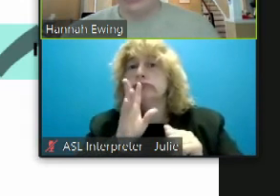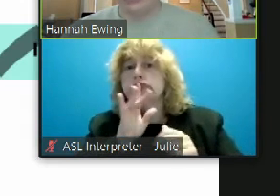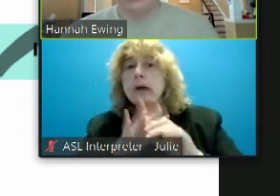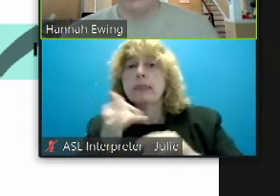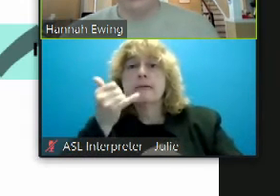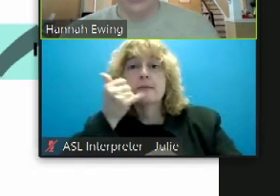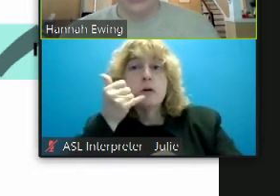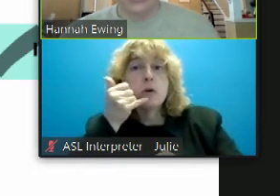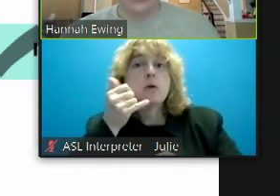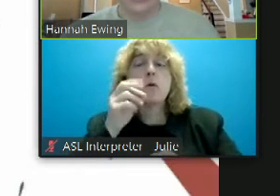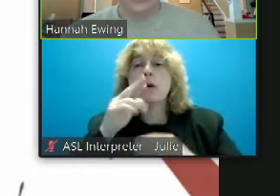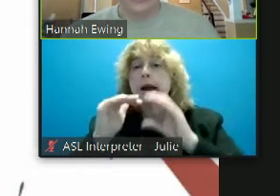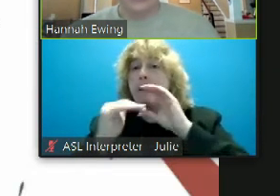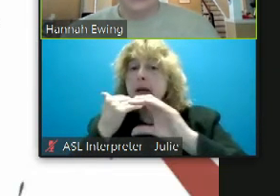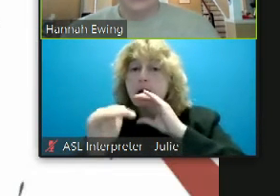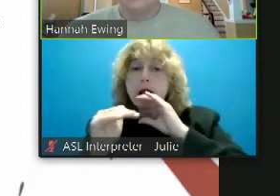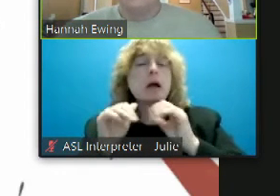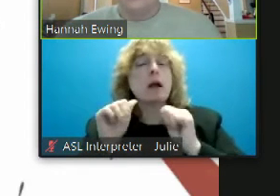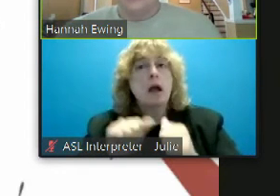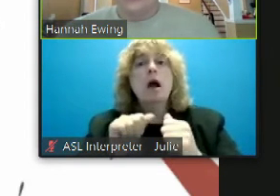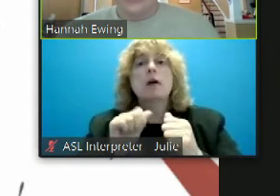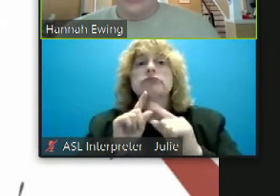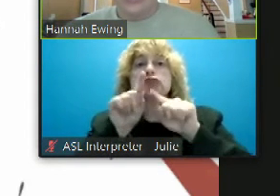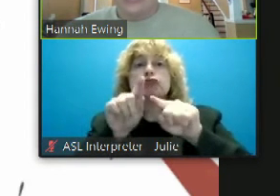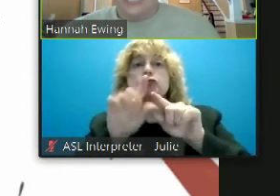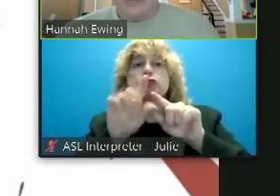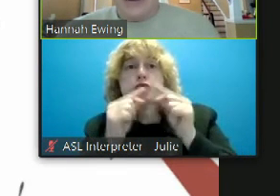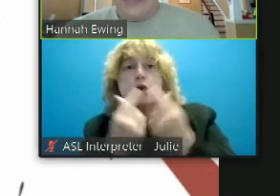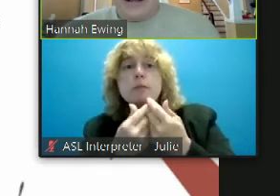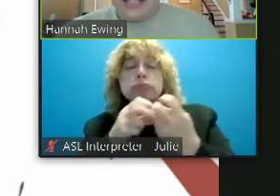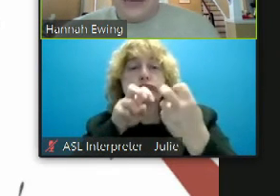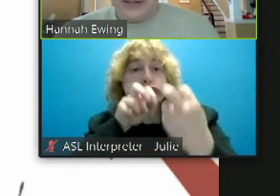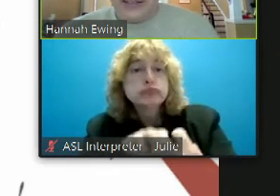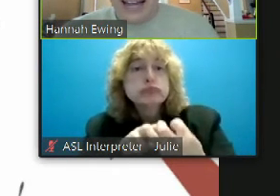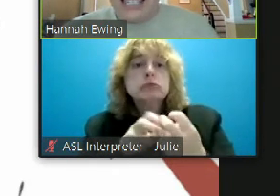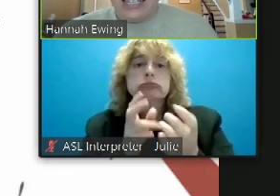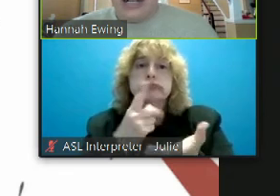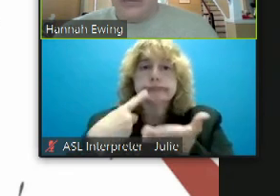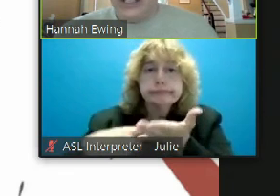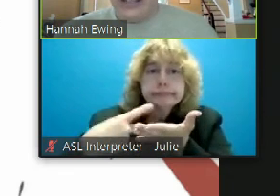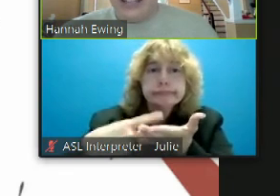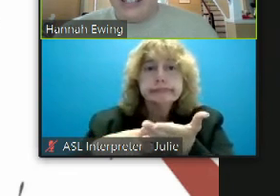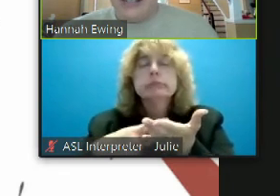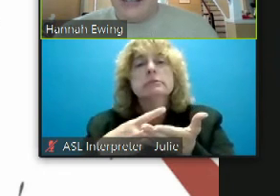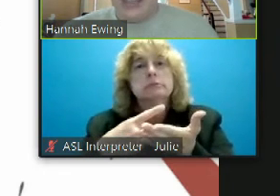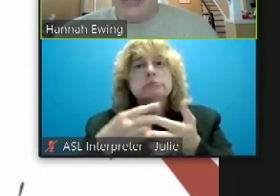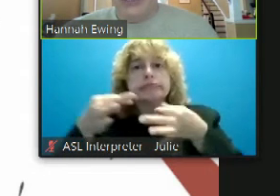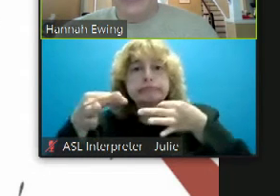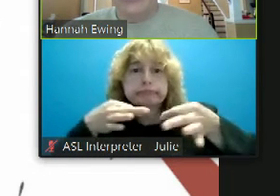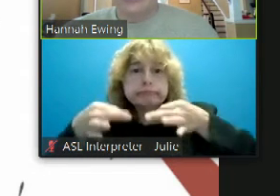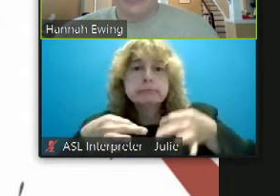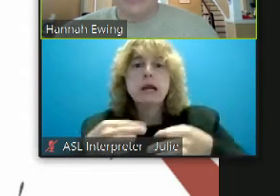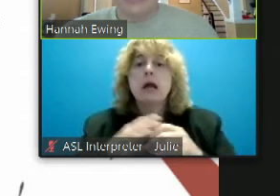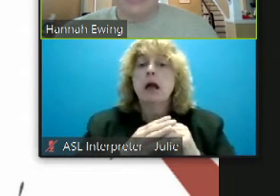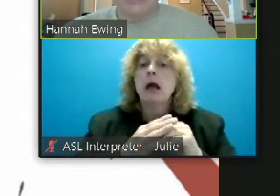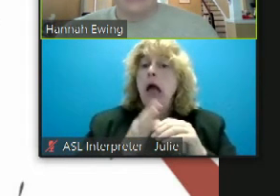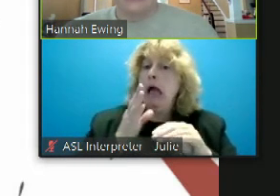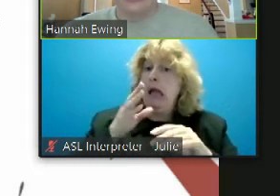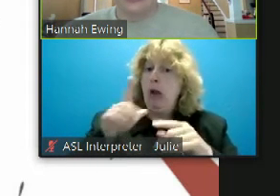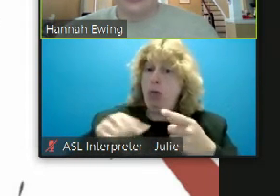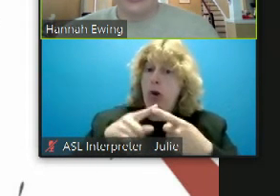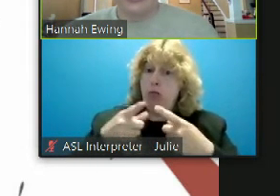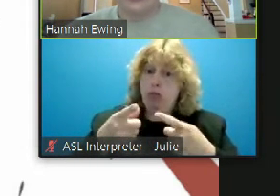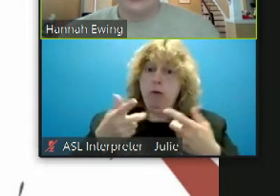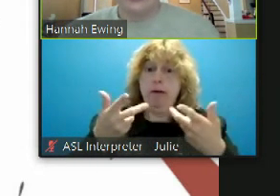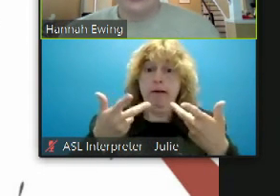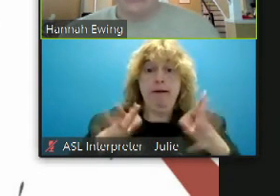community group you belong to. So let's talk about once fully vaccinated, what you can do, and then we're going to jump in into